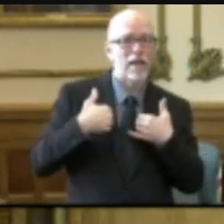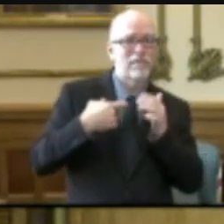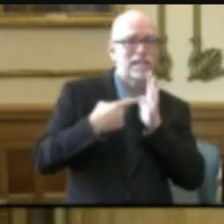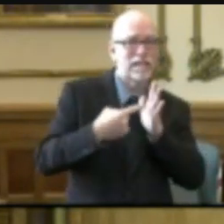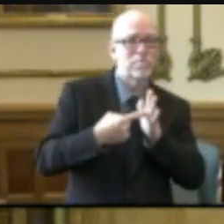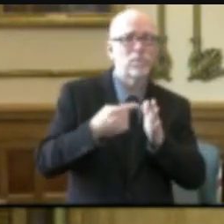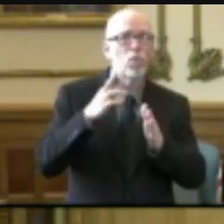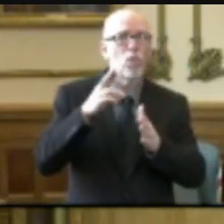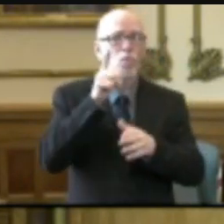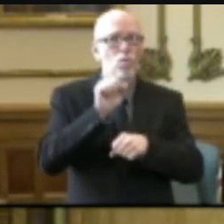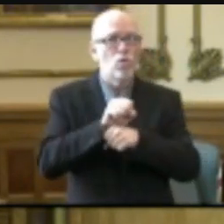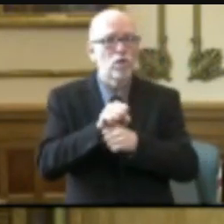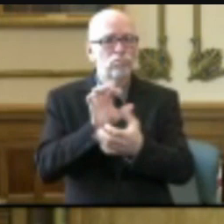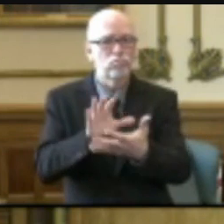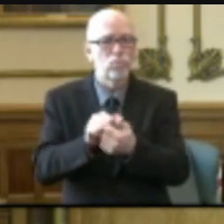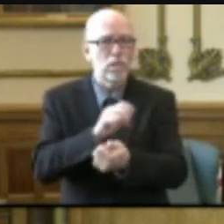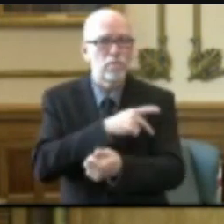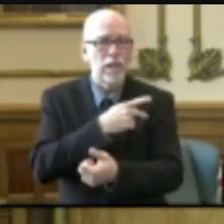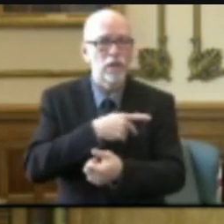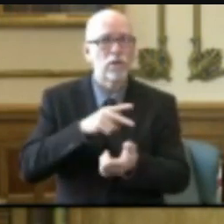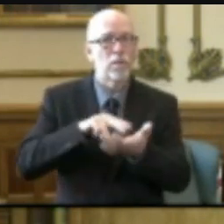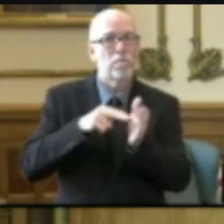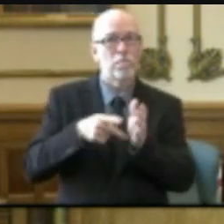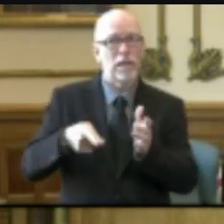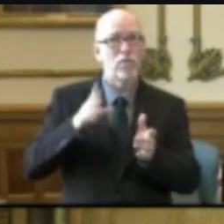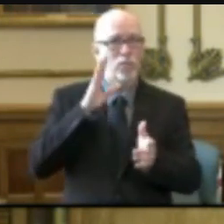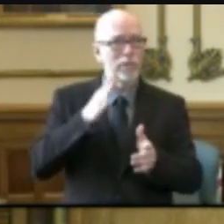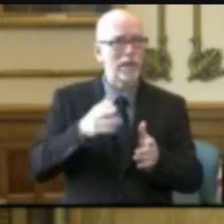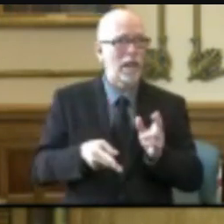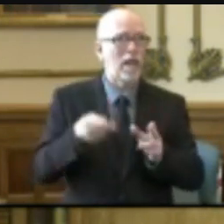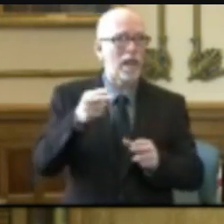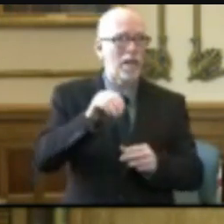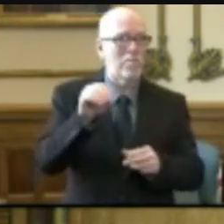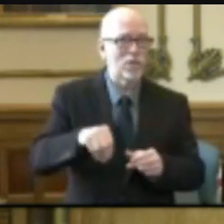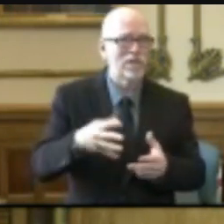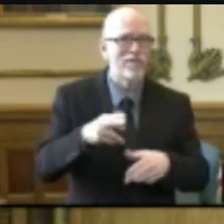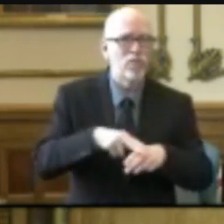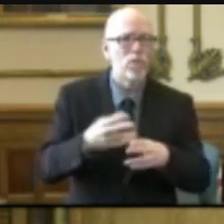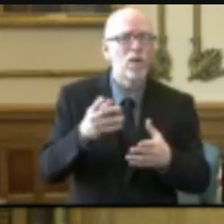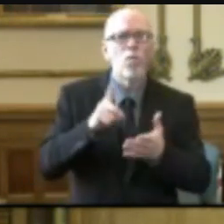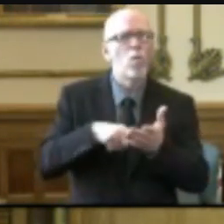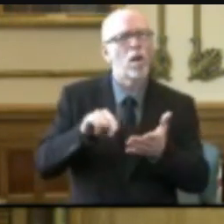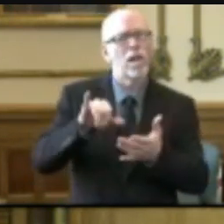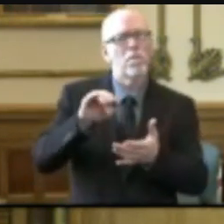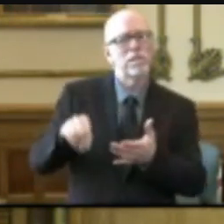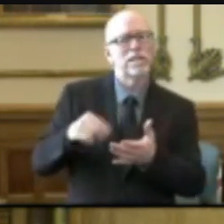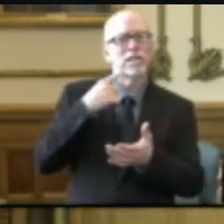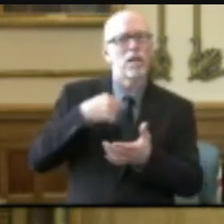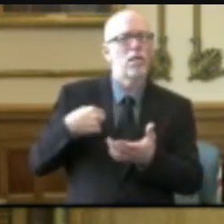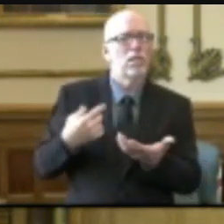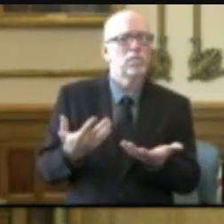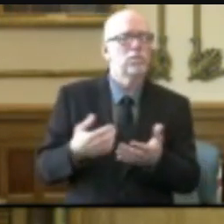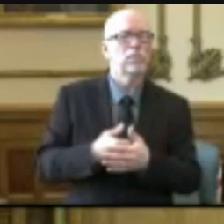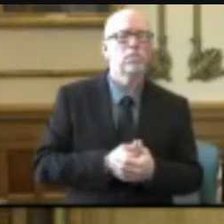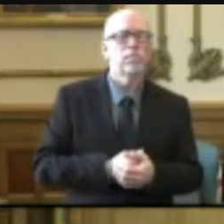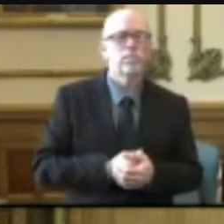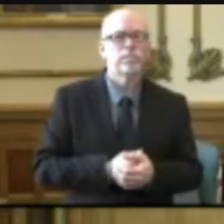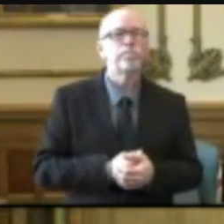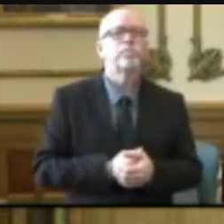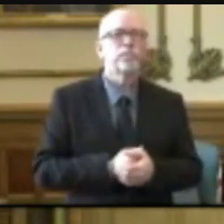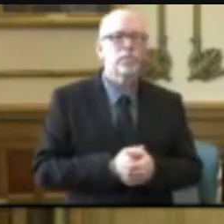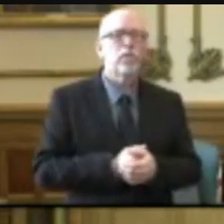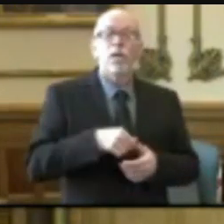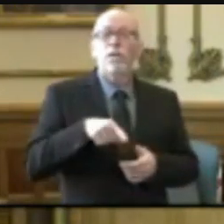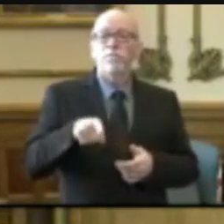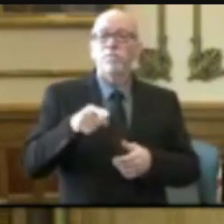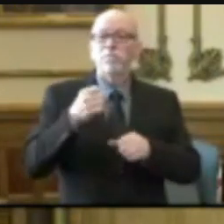front lines, is that percentage going to be naturally higher? What does that percentage tell us, if anything? Well, I think